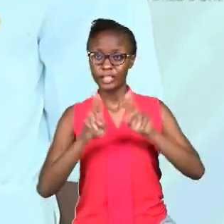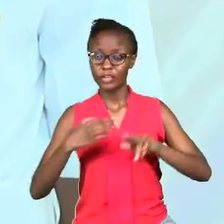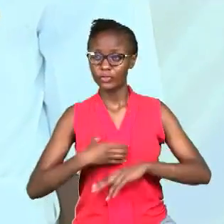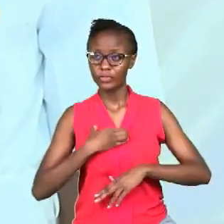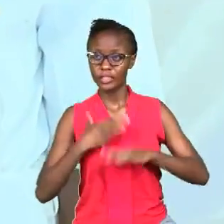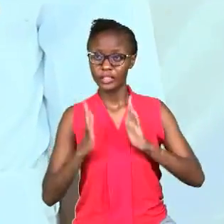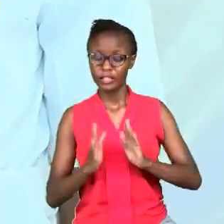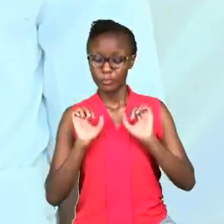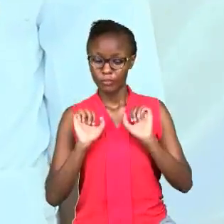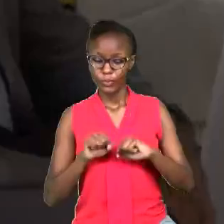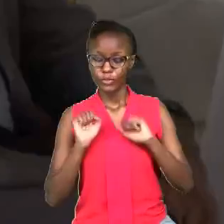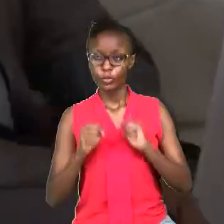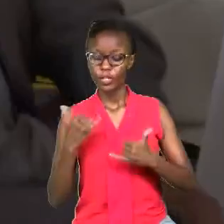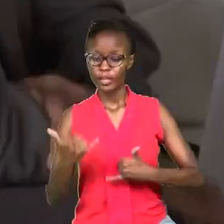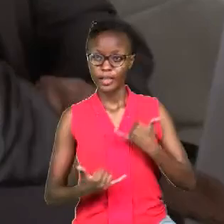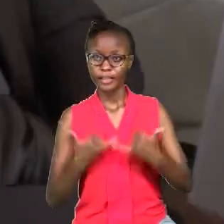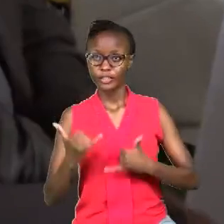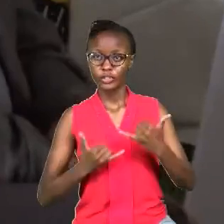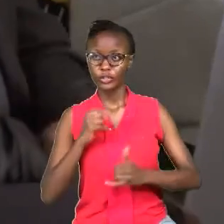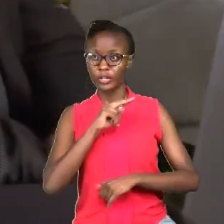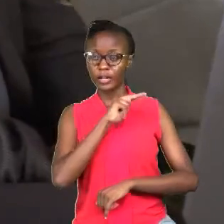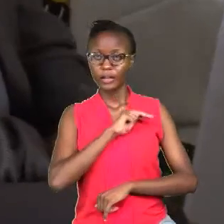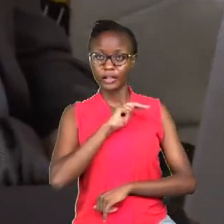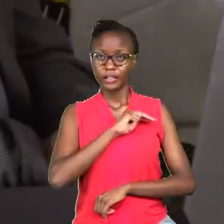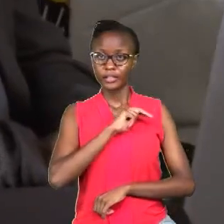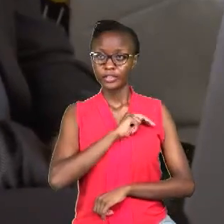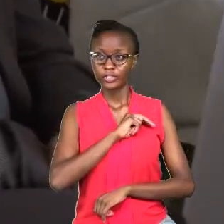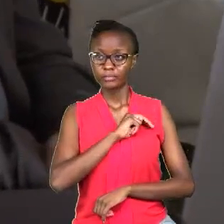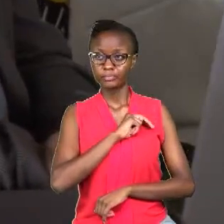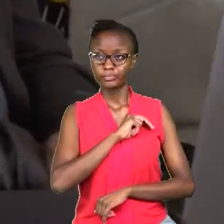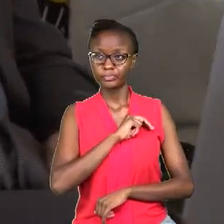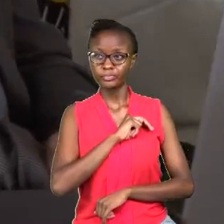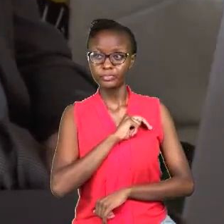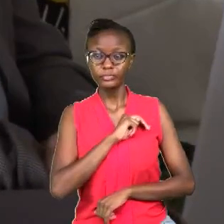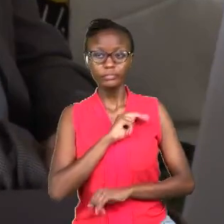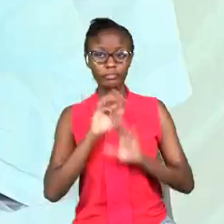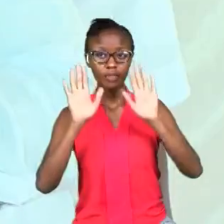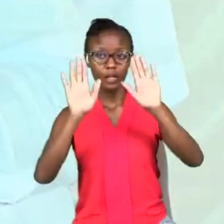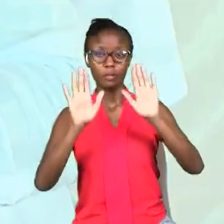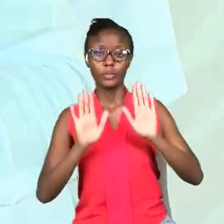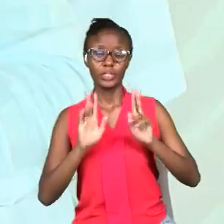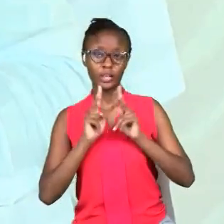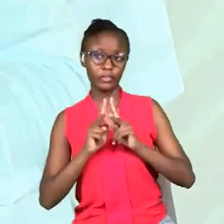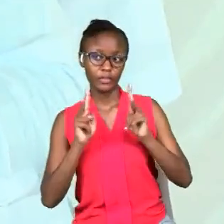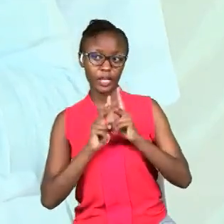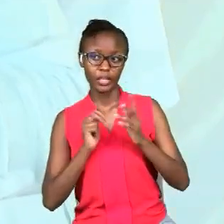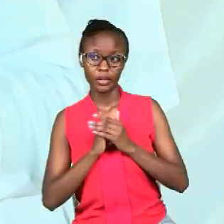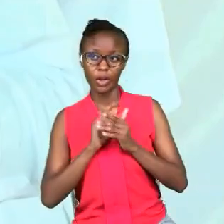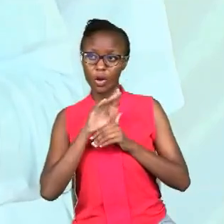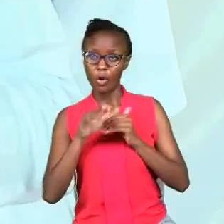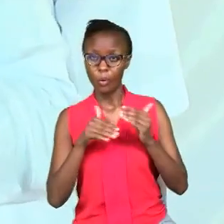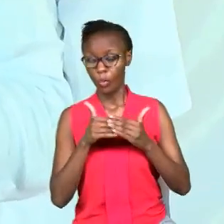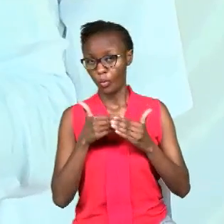backdrop of a bustling metropolis. But it is critically important that we also collectively